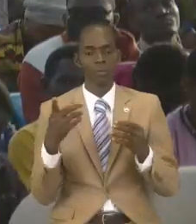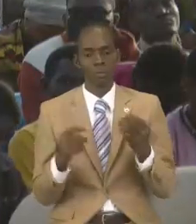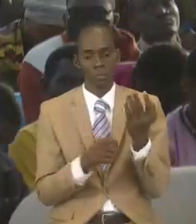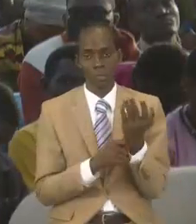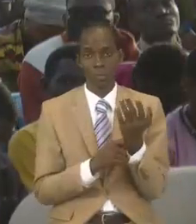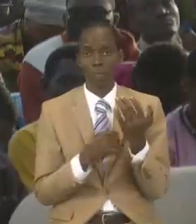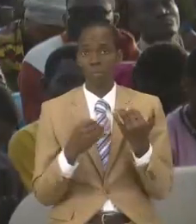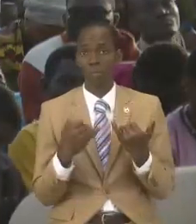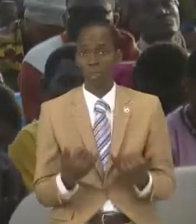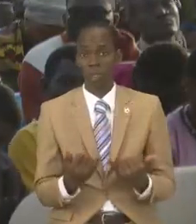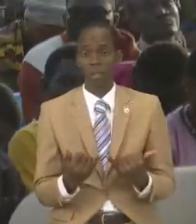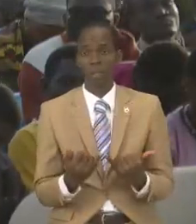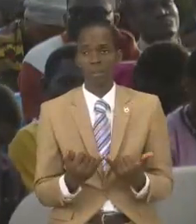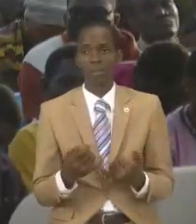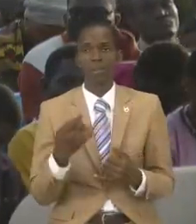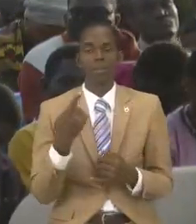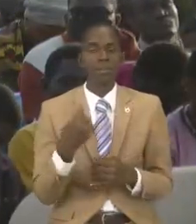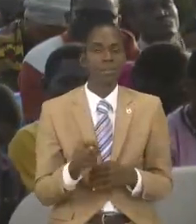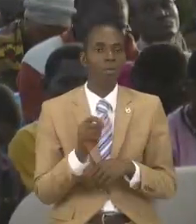the works of the flesh